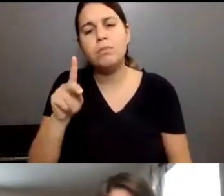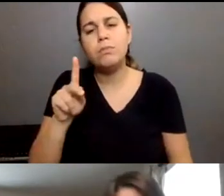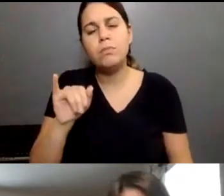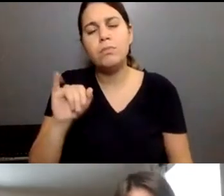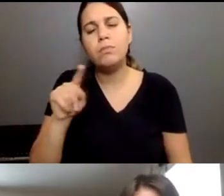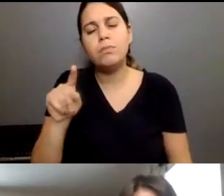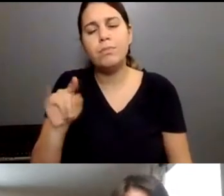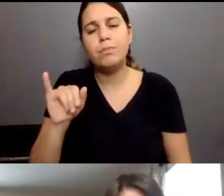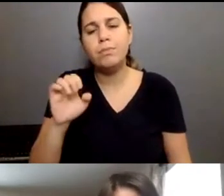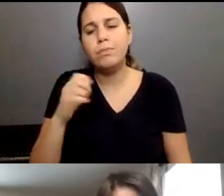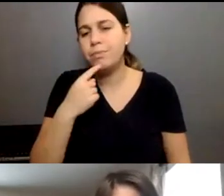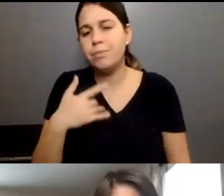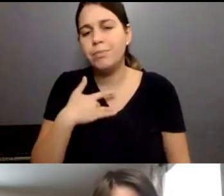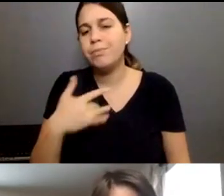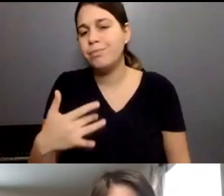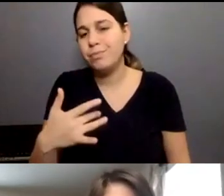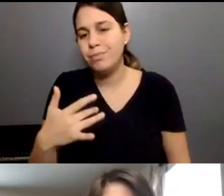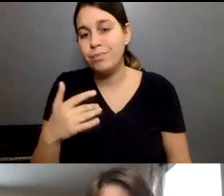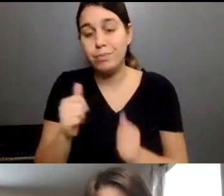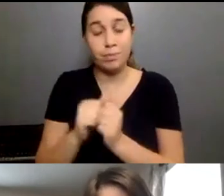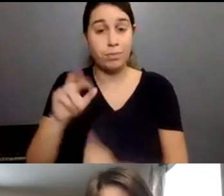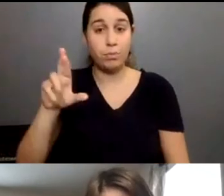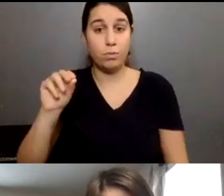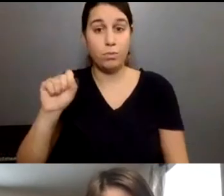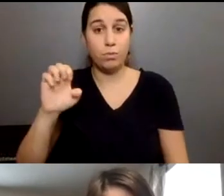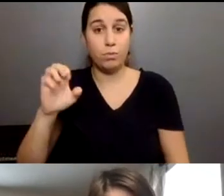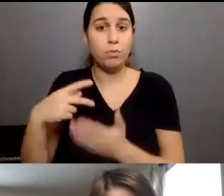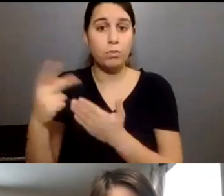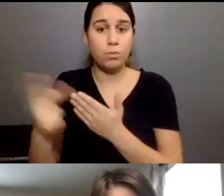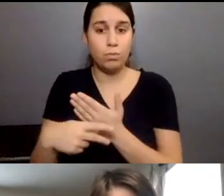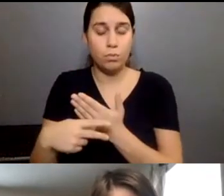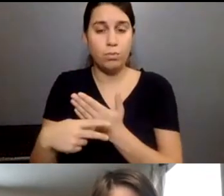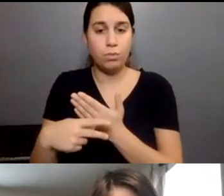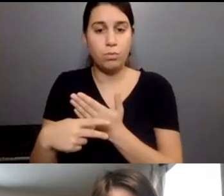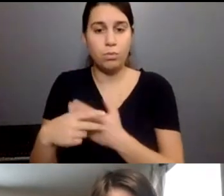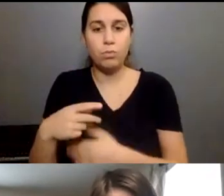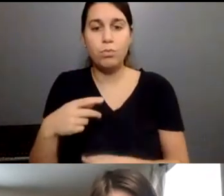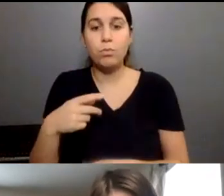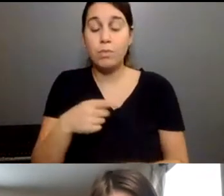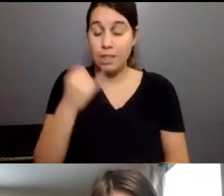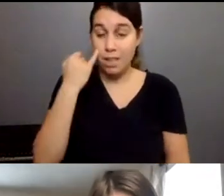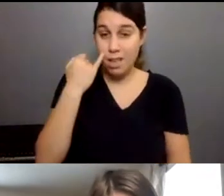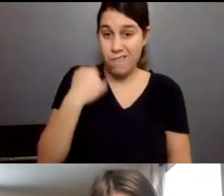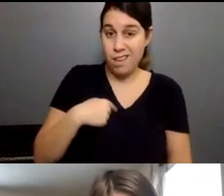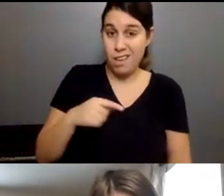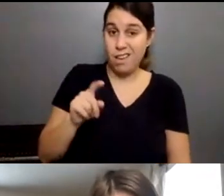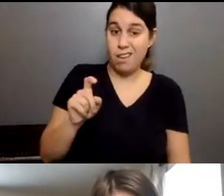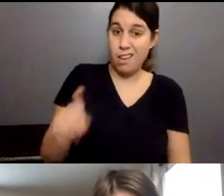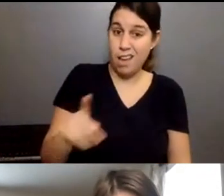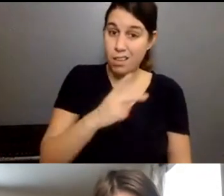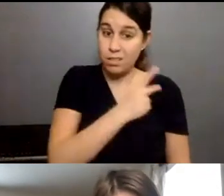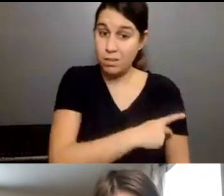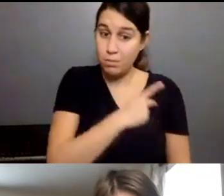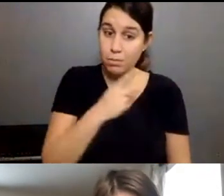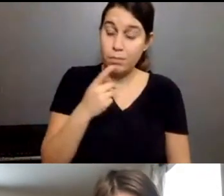that a lot of times with the ROSE program, it's a safe haven to say yes. Even when asking a patient, are they